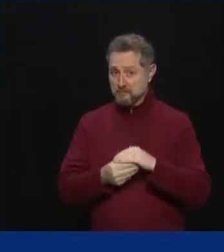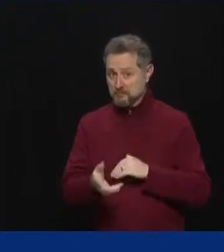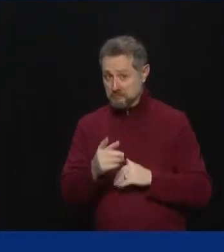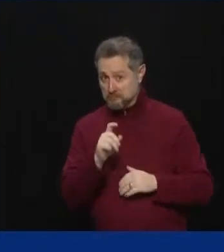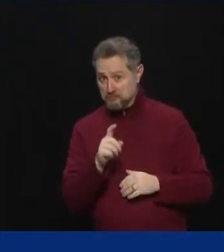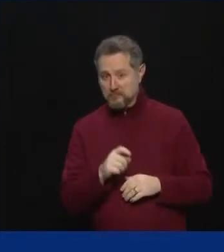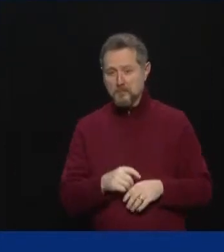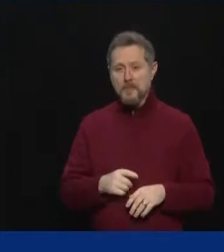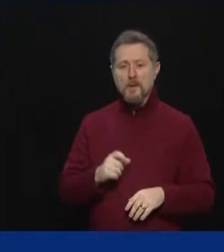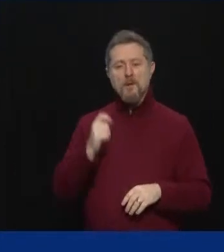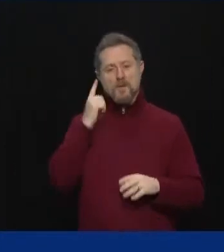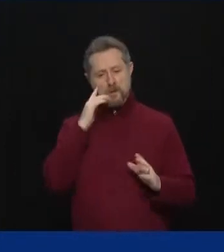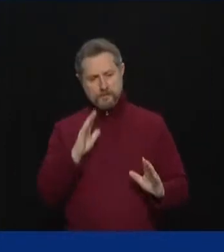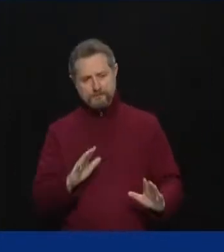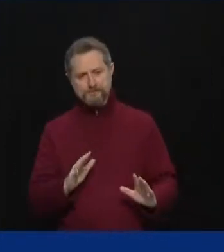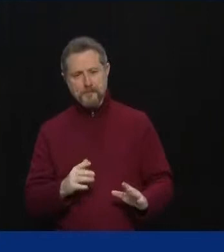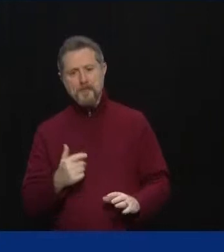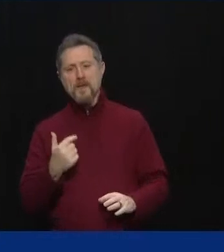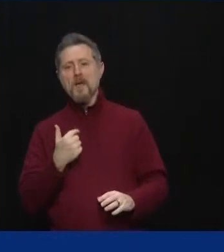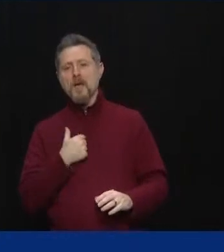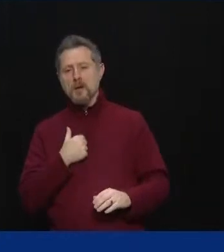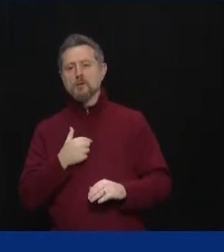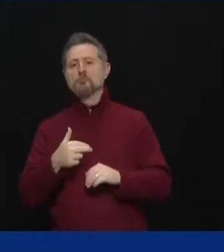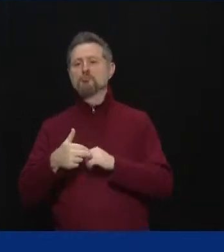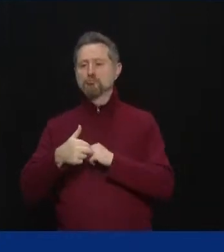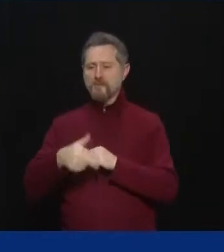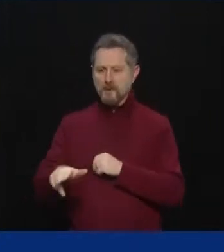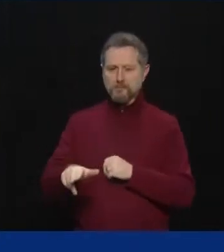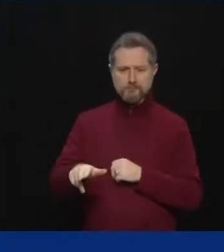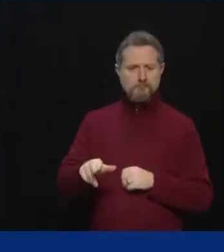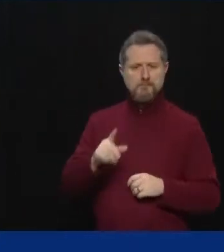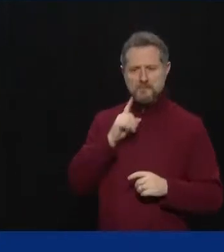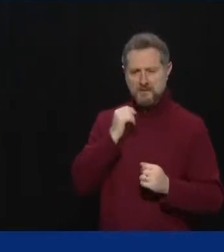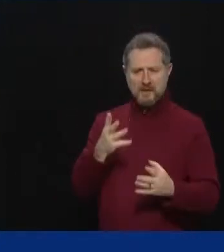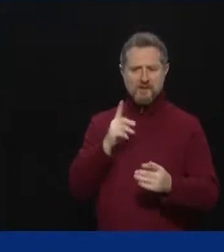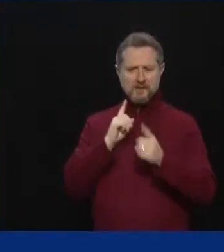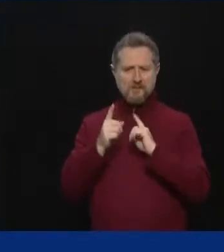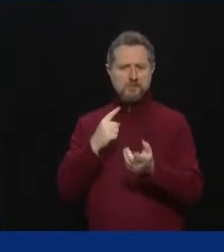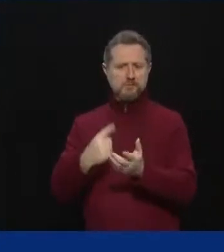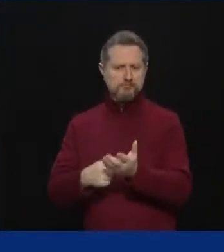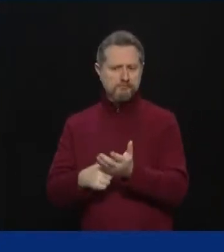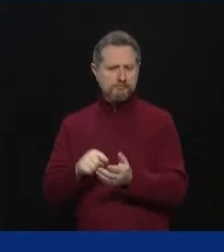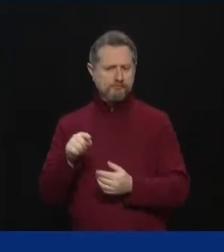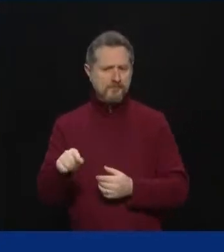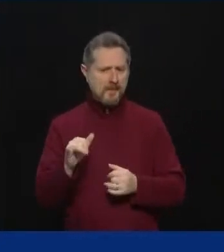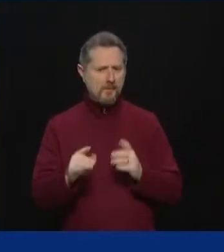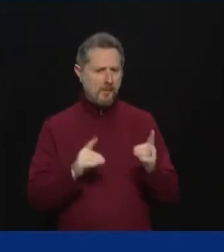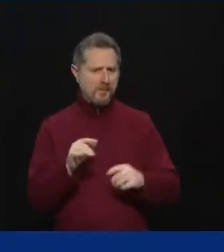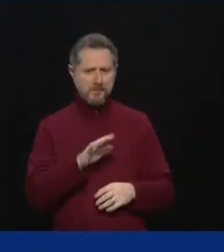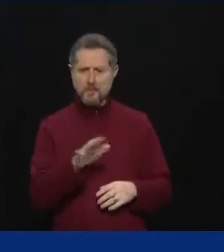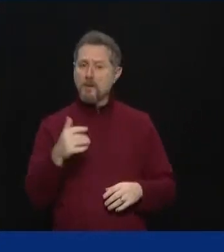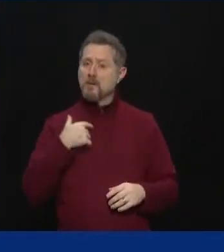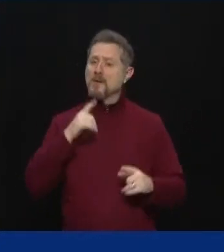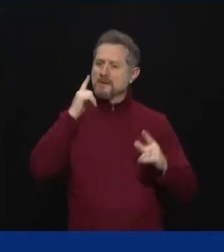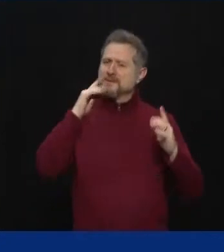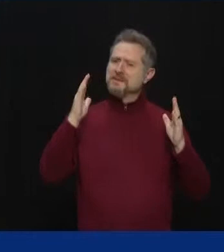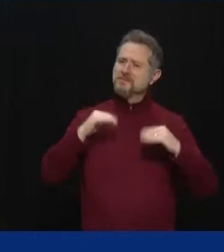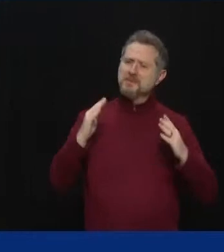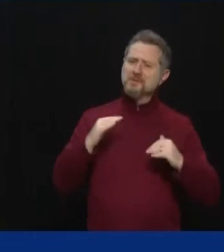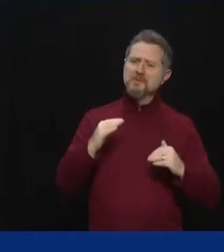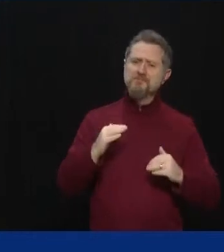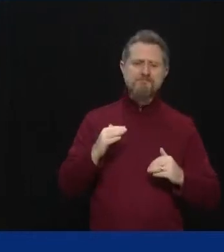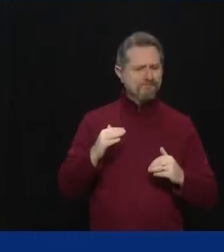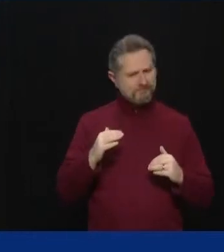say I'm referencing that I'm having many conversations with people today in anticipation of a very